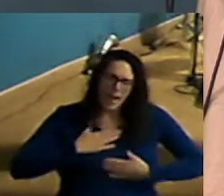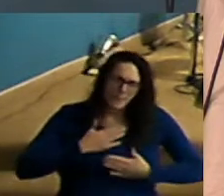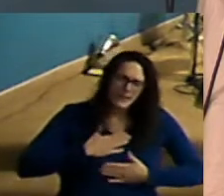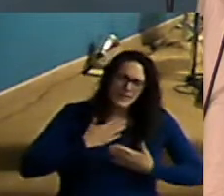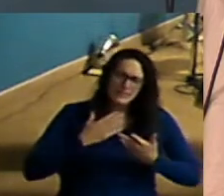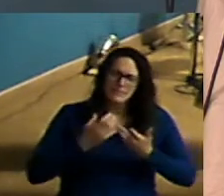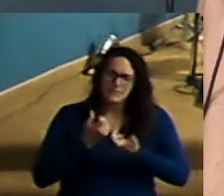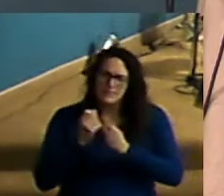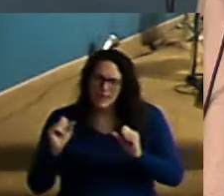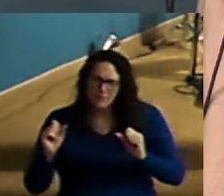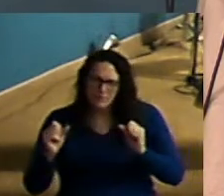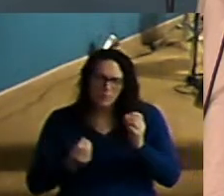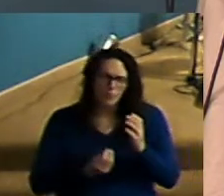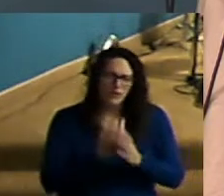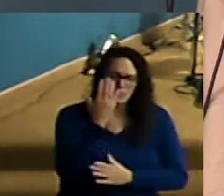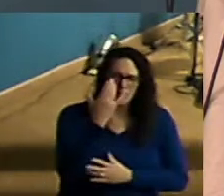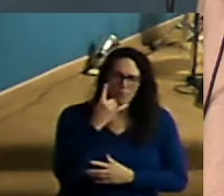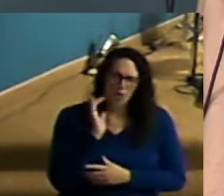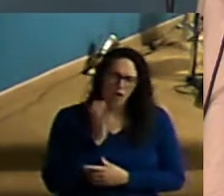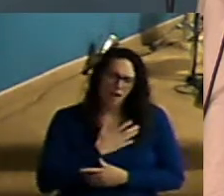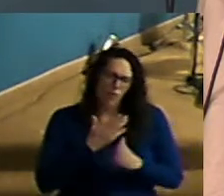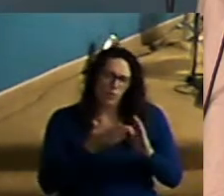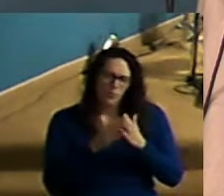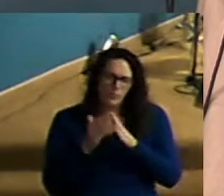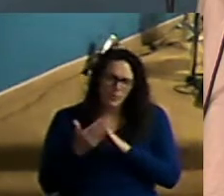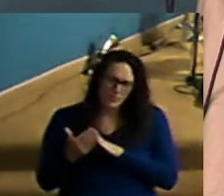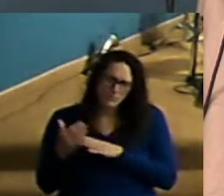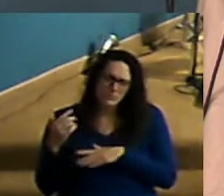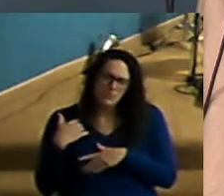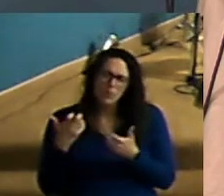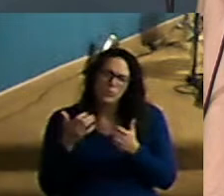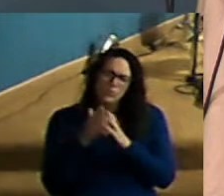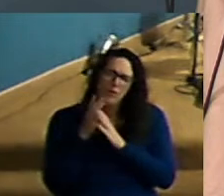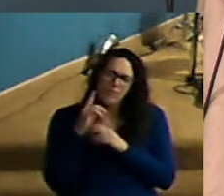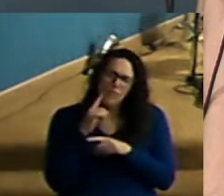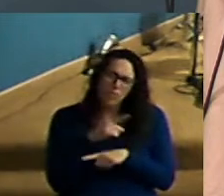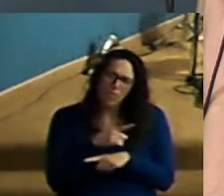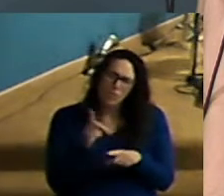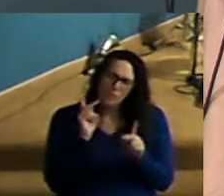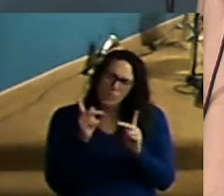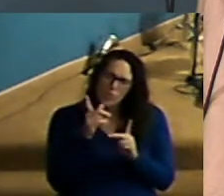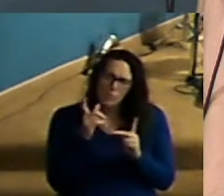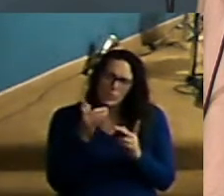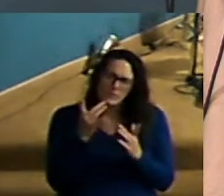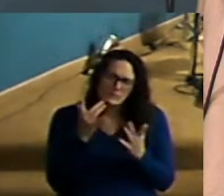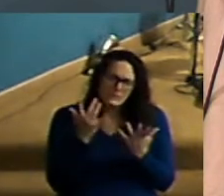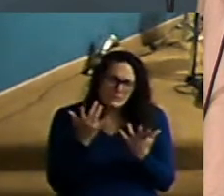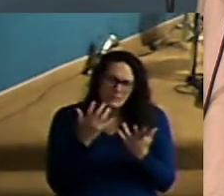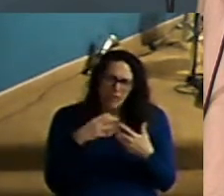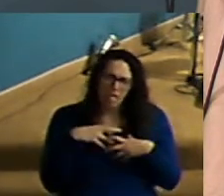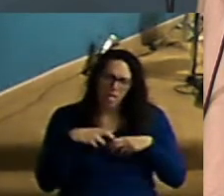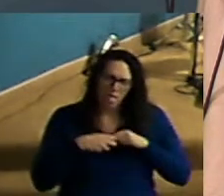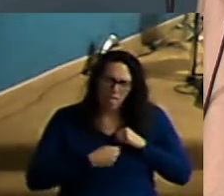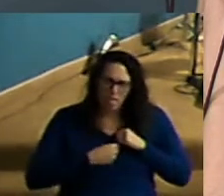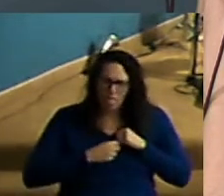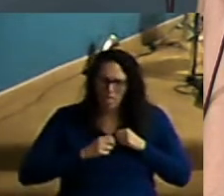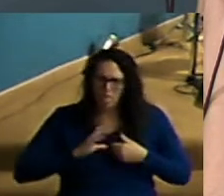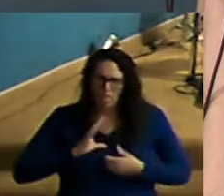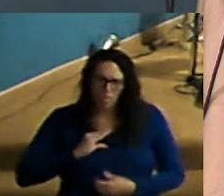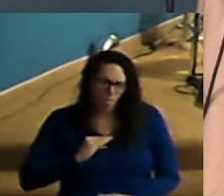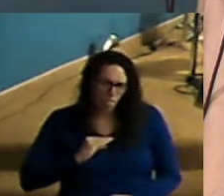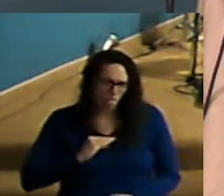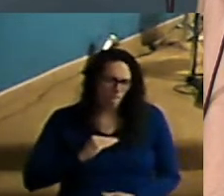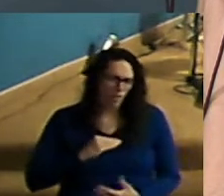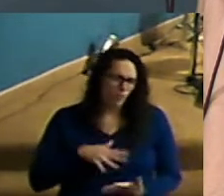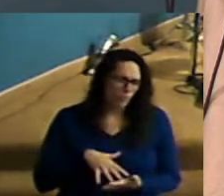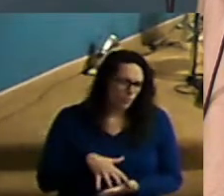and prosperity for our communities. I do want to pray for those who are in despair and discouraged and weak,